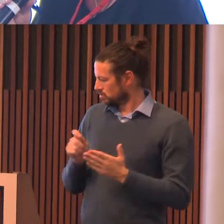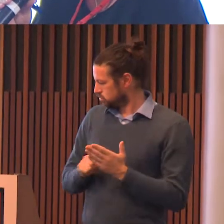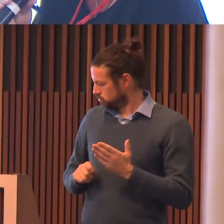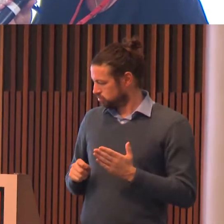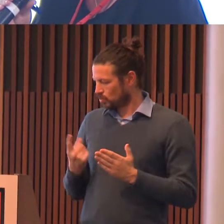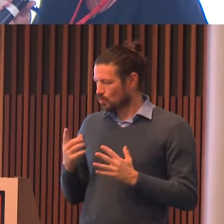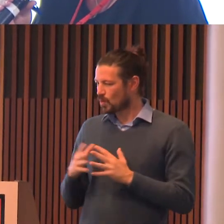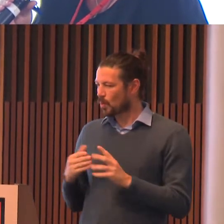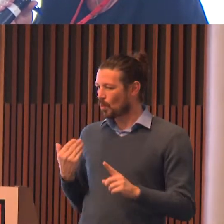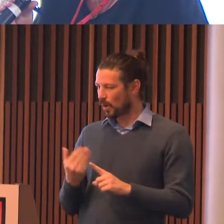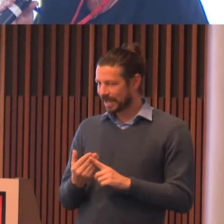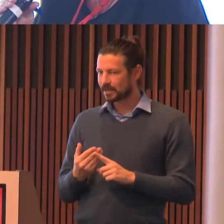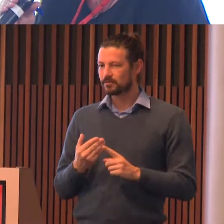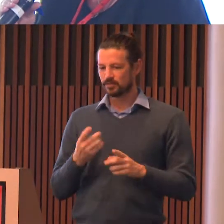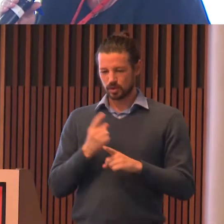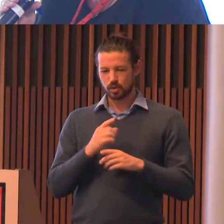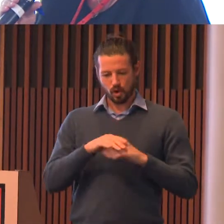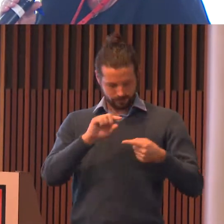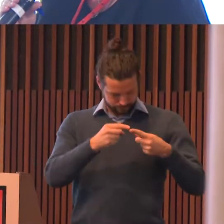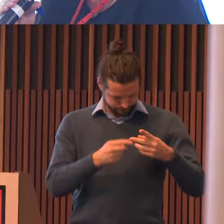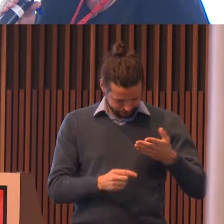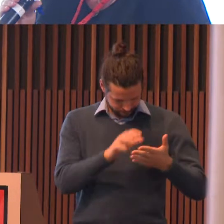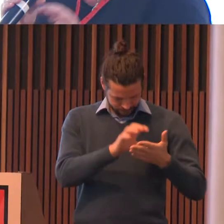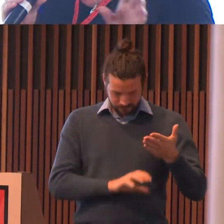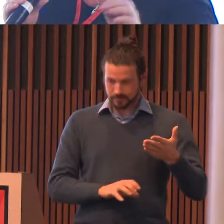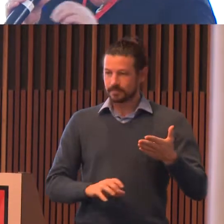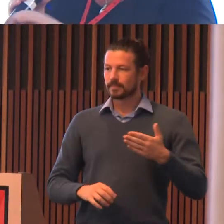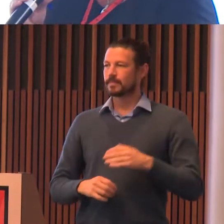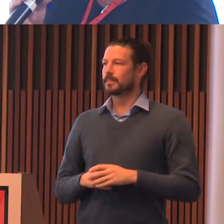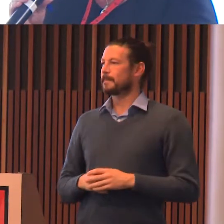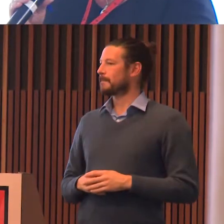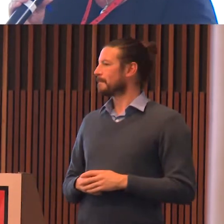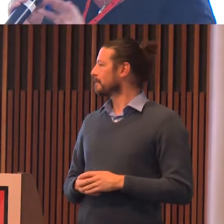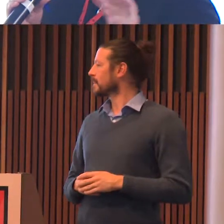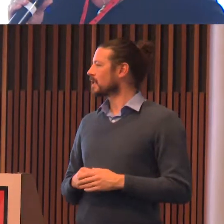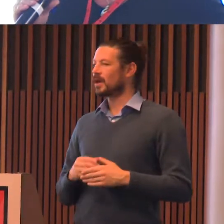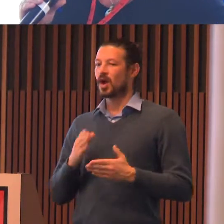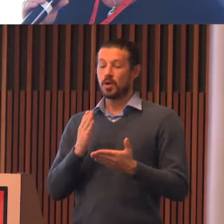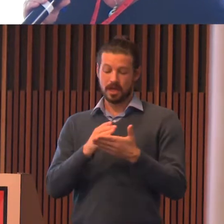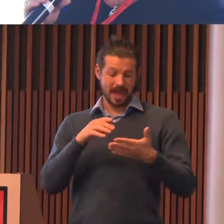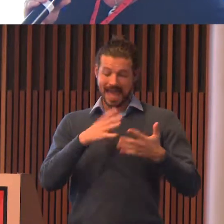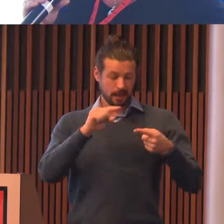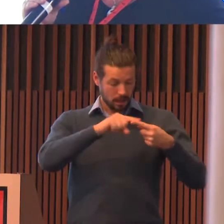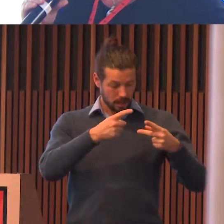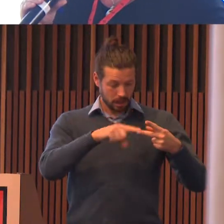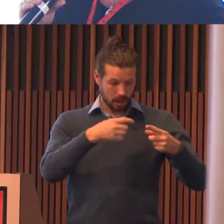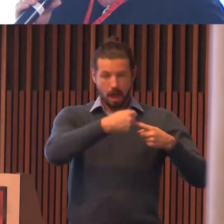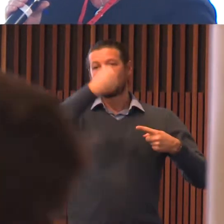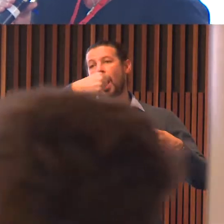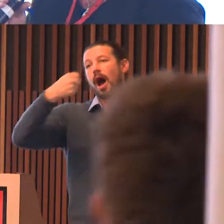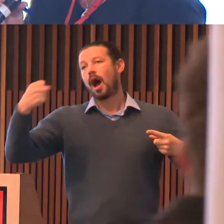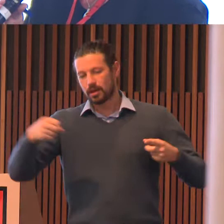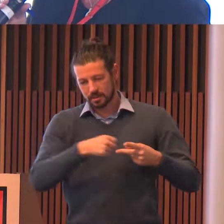week or so to talk about. And kind of any little tangent could go on for some